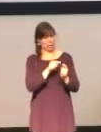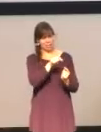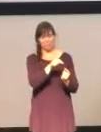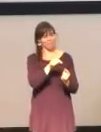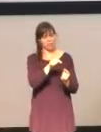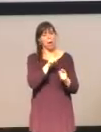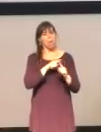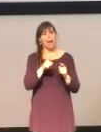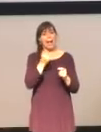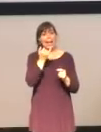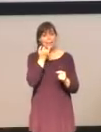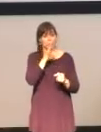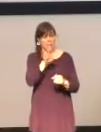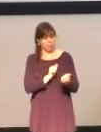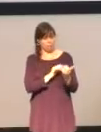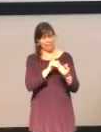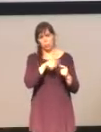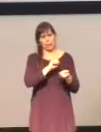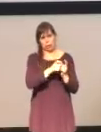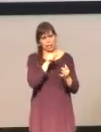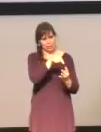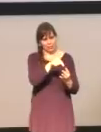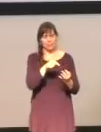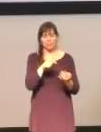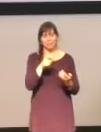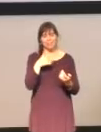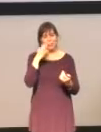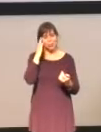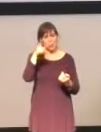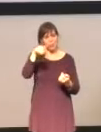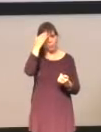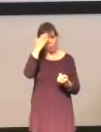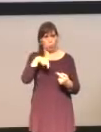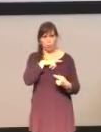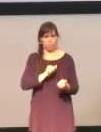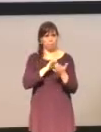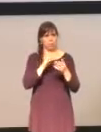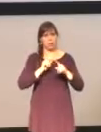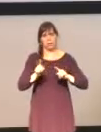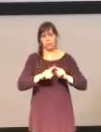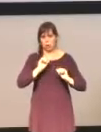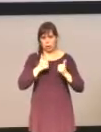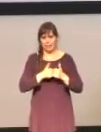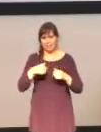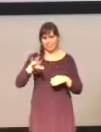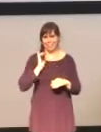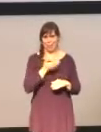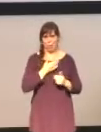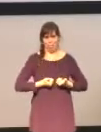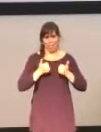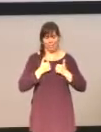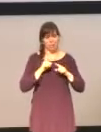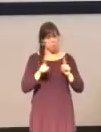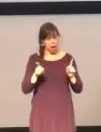until it is faced. I don't need to tell you all that are watching today that we all have been faced with a lot of changes in our life, but I can